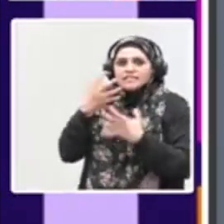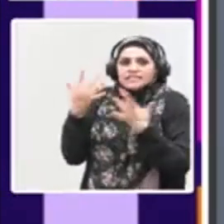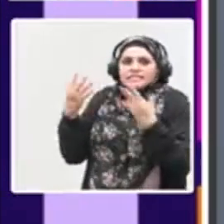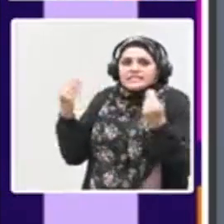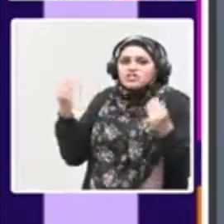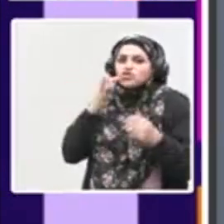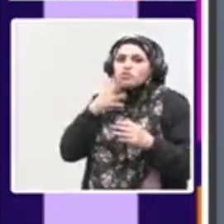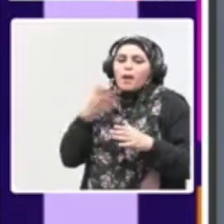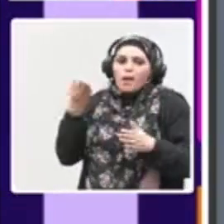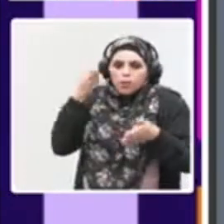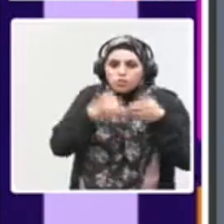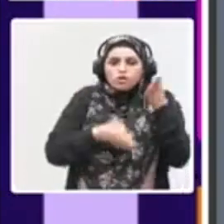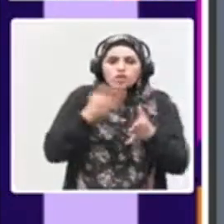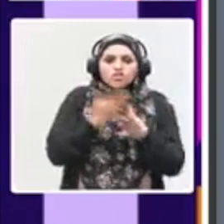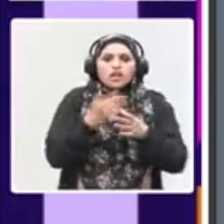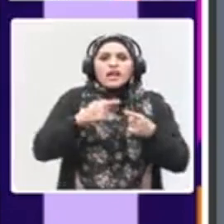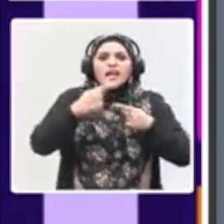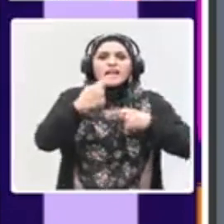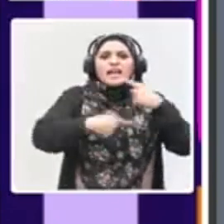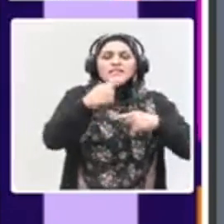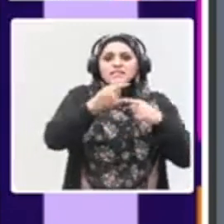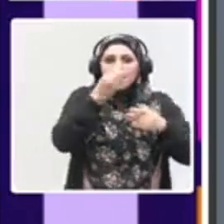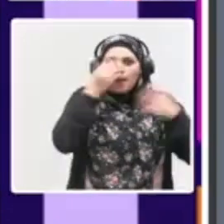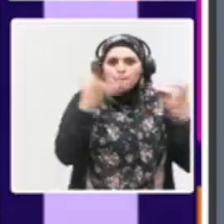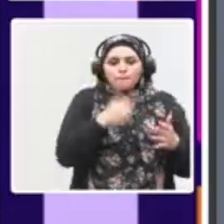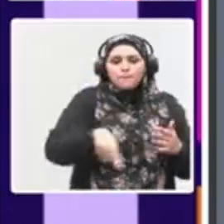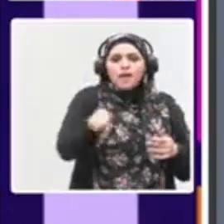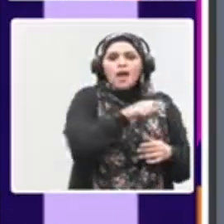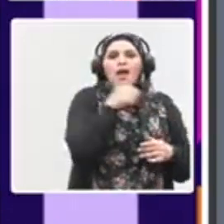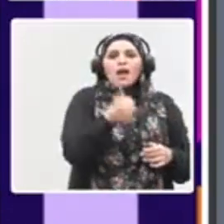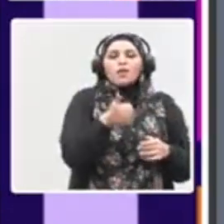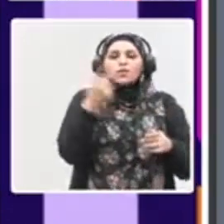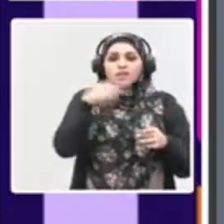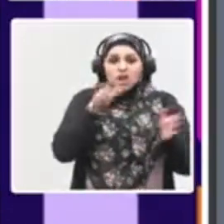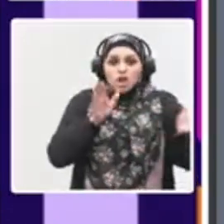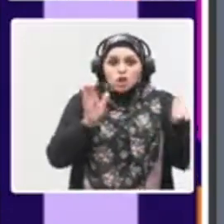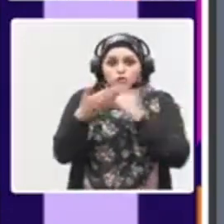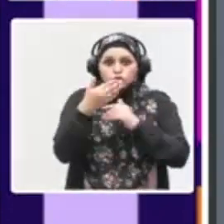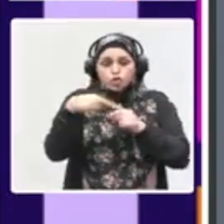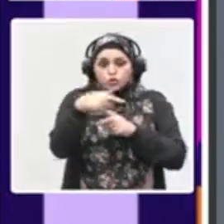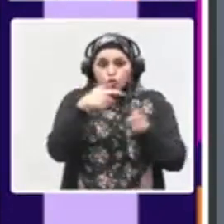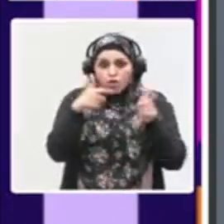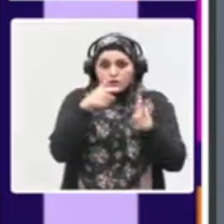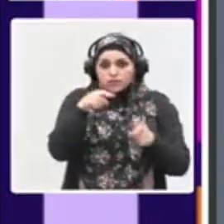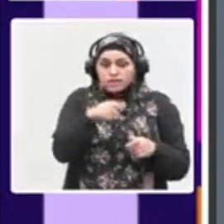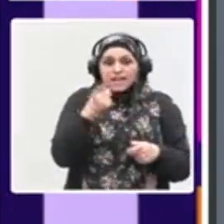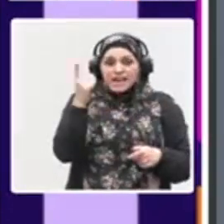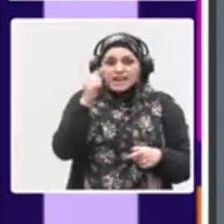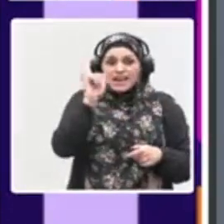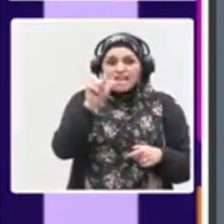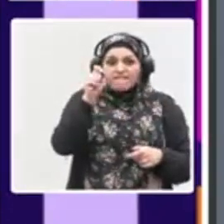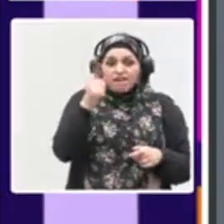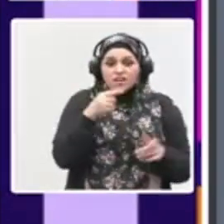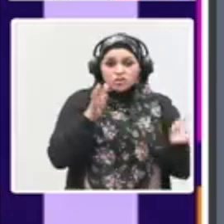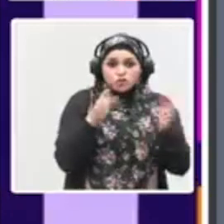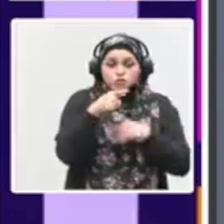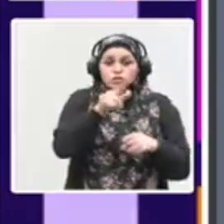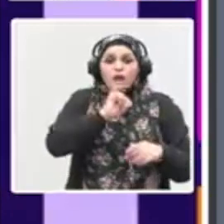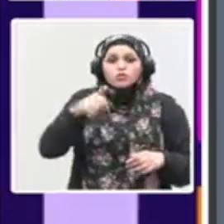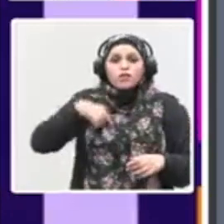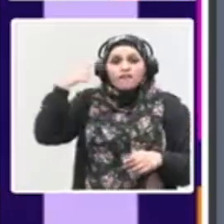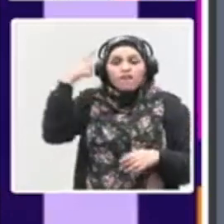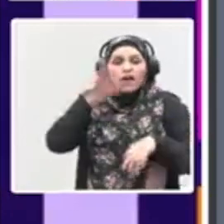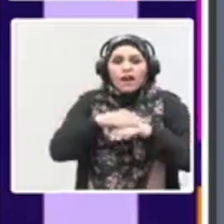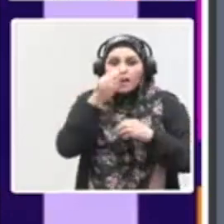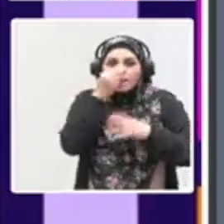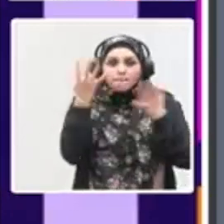Upriver Studios is thinking both about onset practices, like eliminating plastic water bottles, as well as infrastructure choices